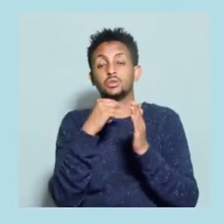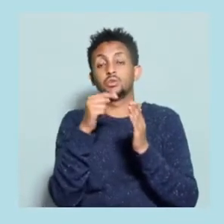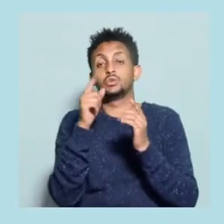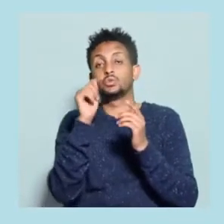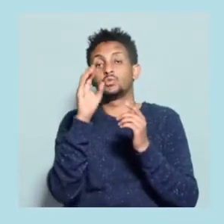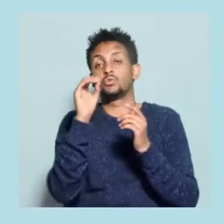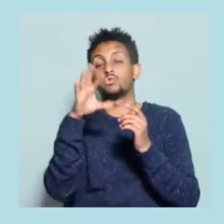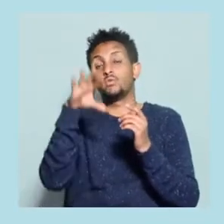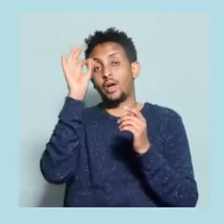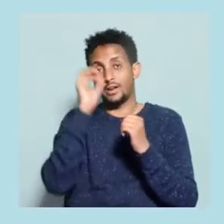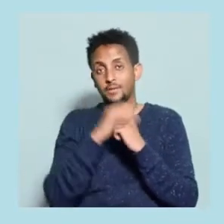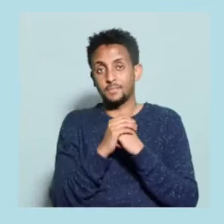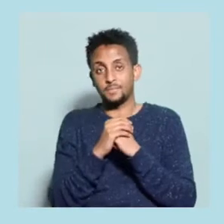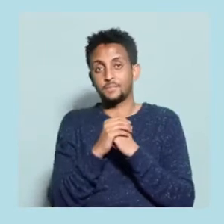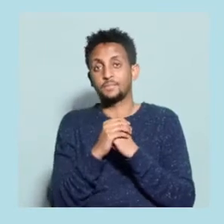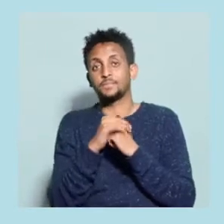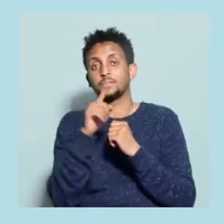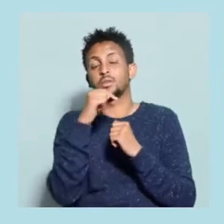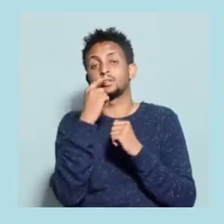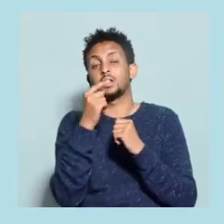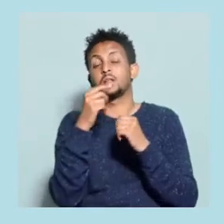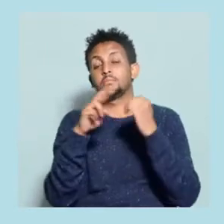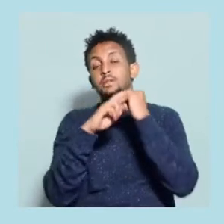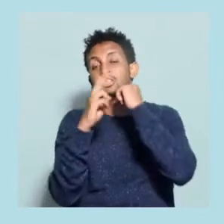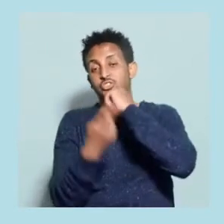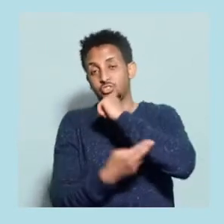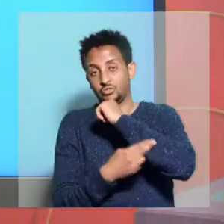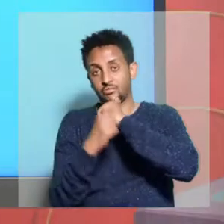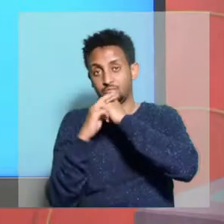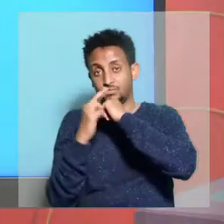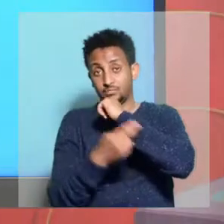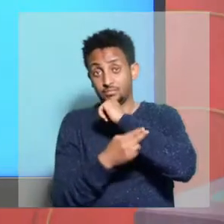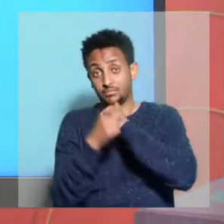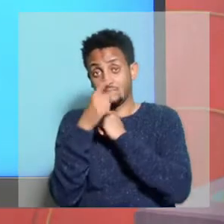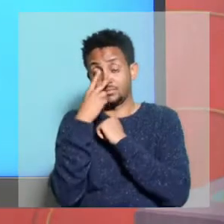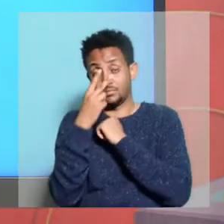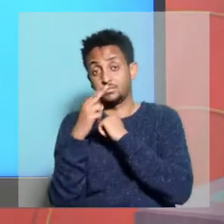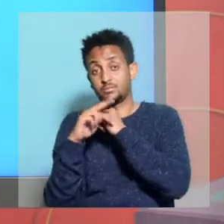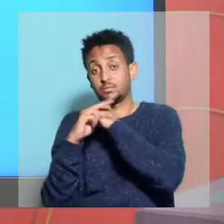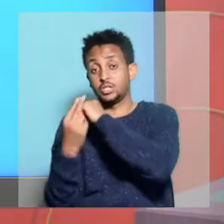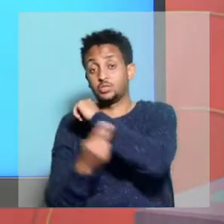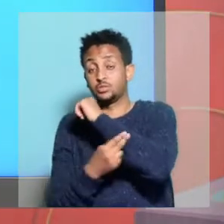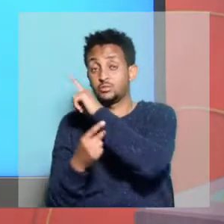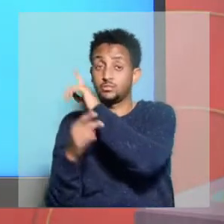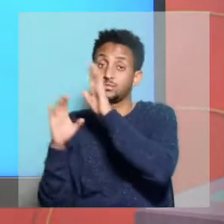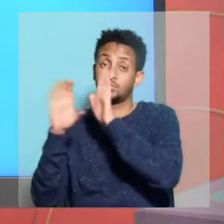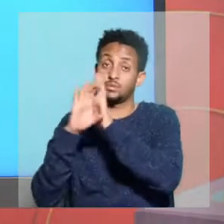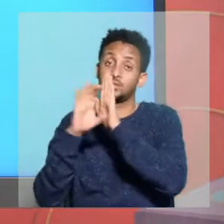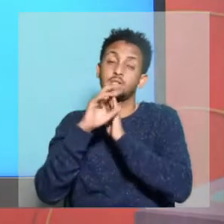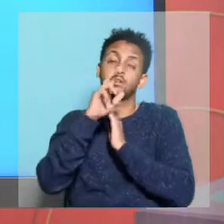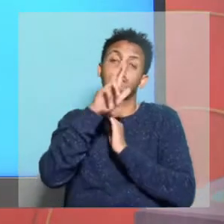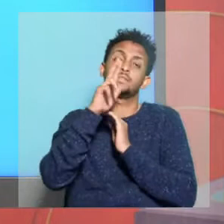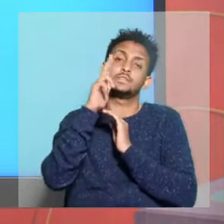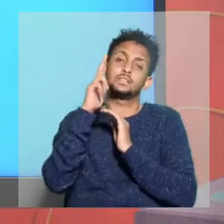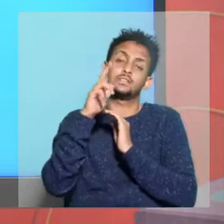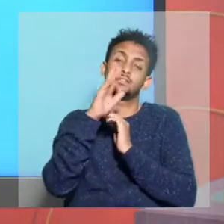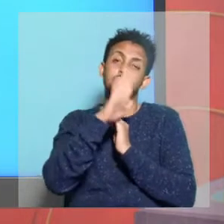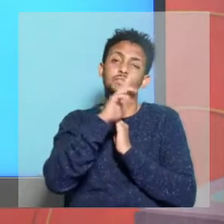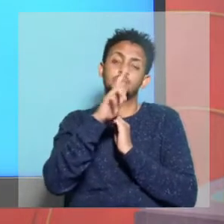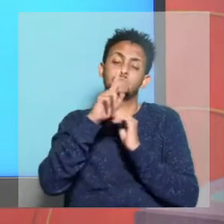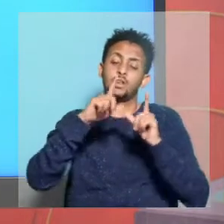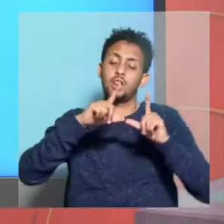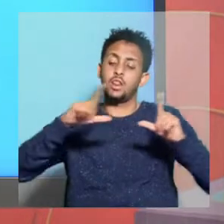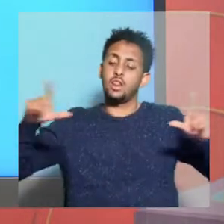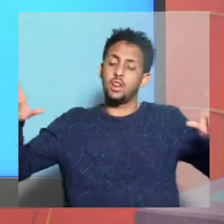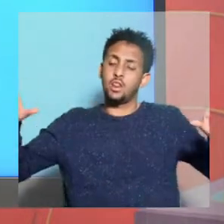find it says there is a bridge, okay, and that bridge is 50 meter long, and the